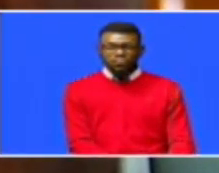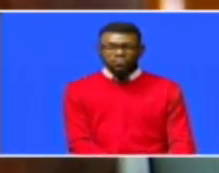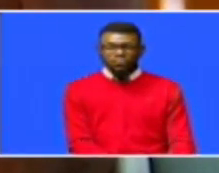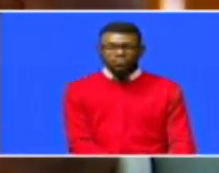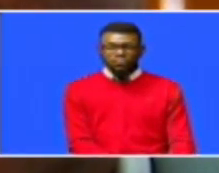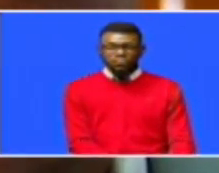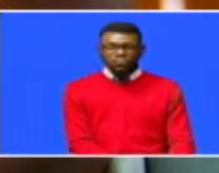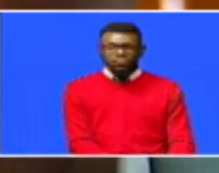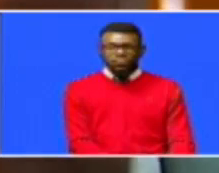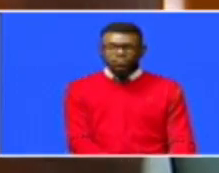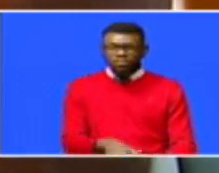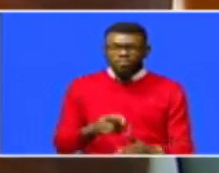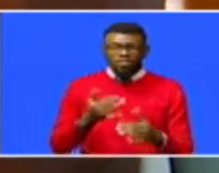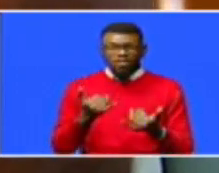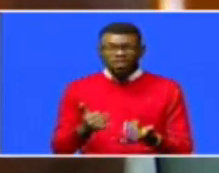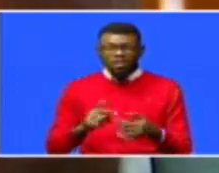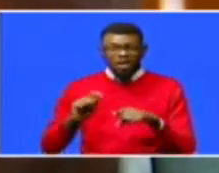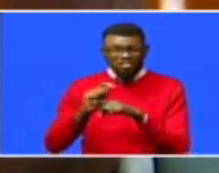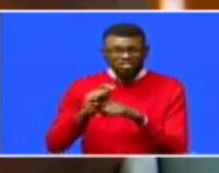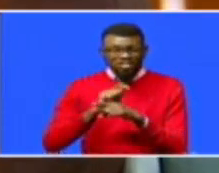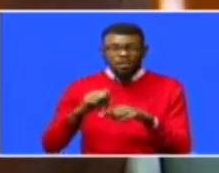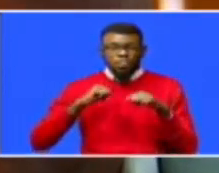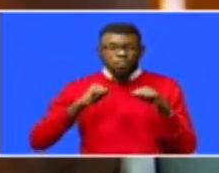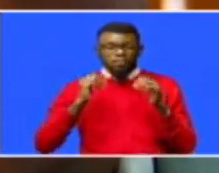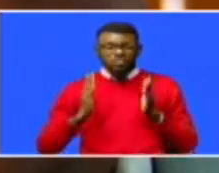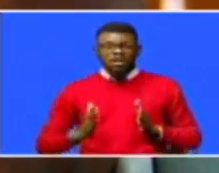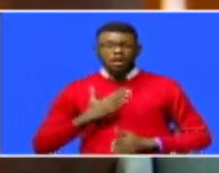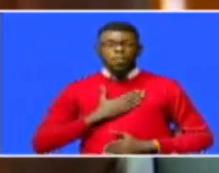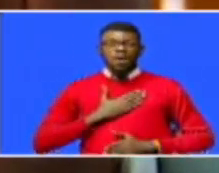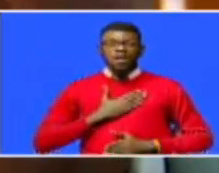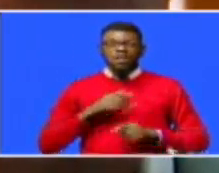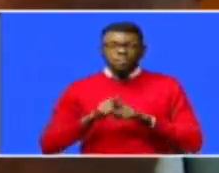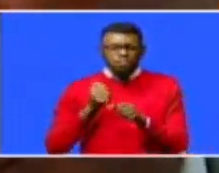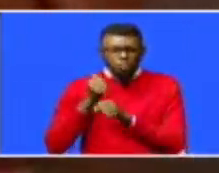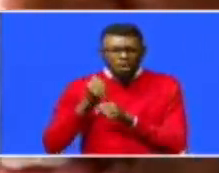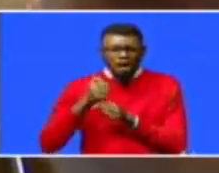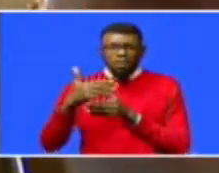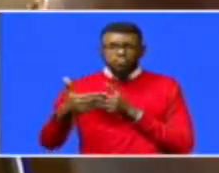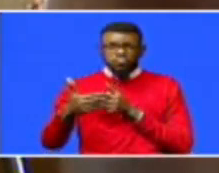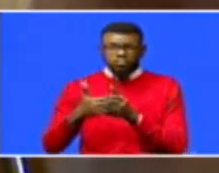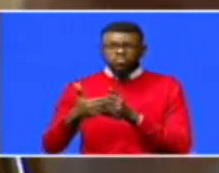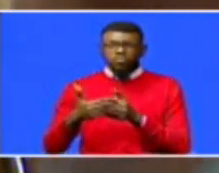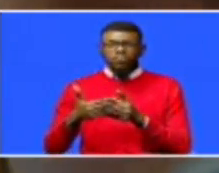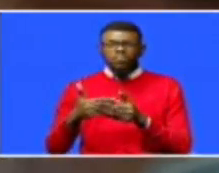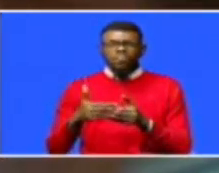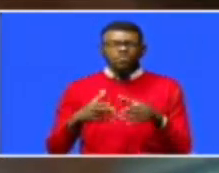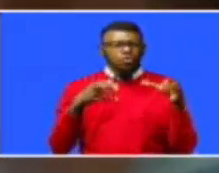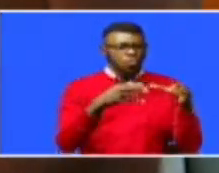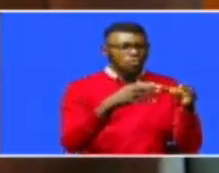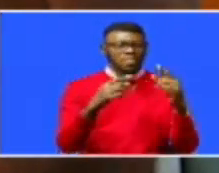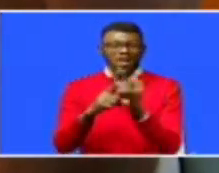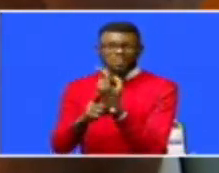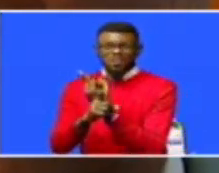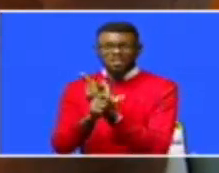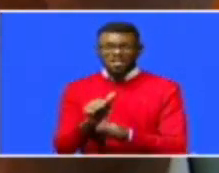We are investing more in training our officers. We also working very closly with other agencies to ensure that